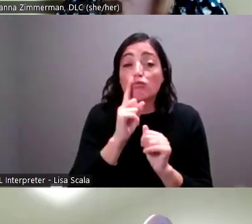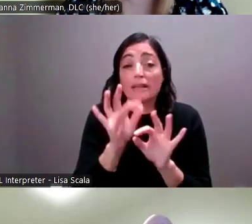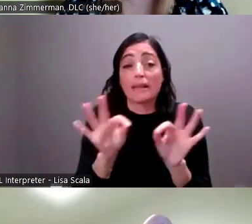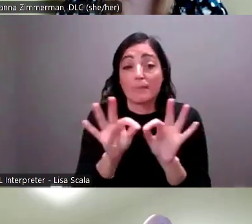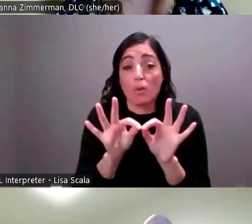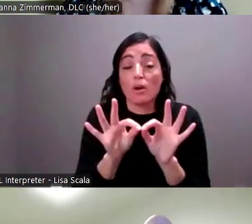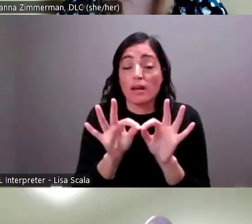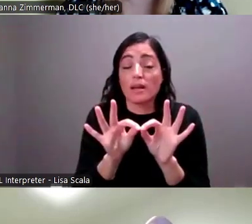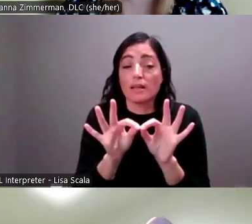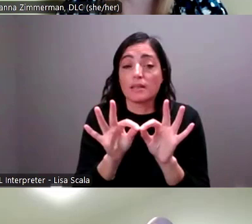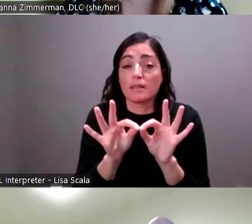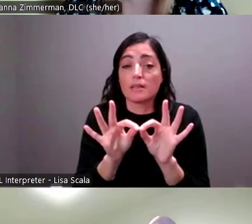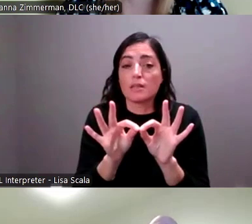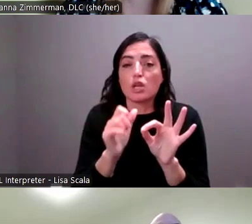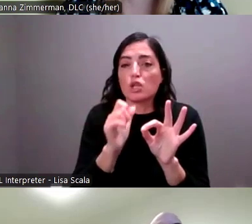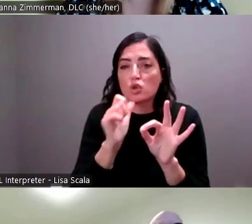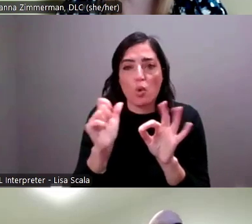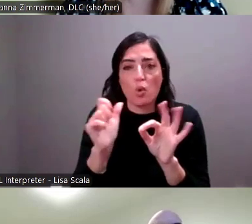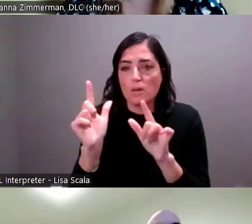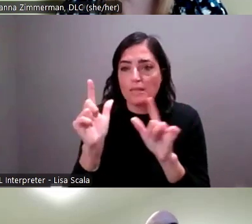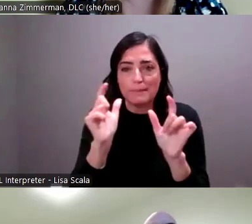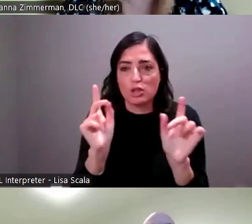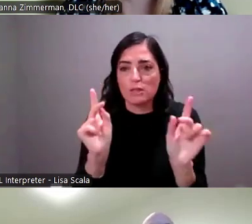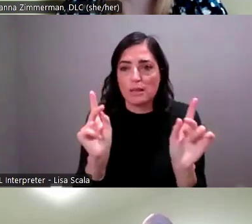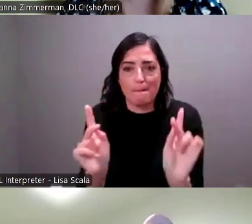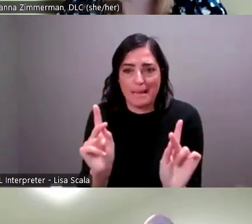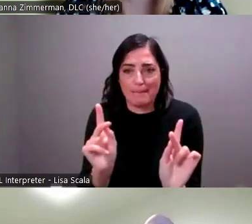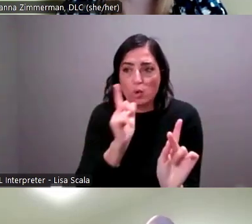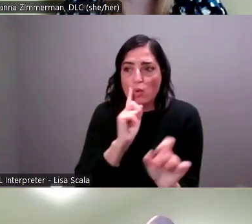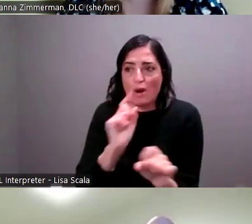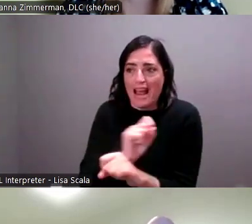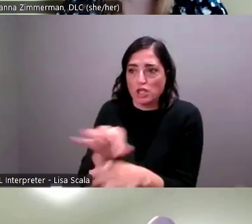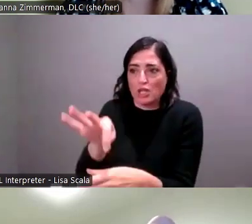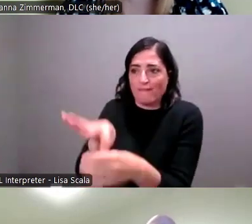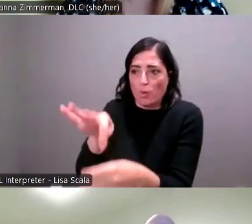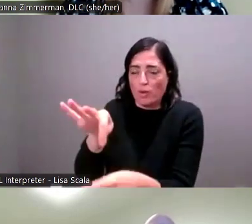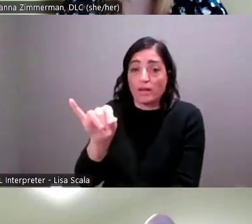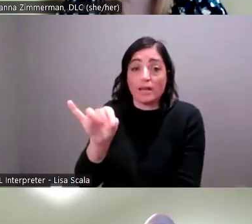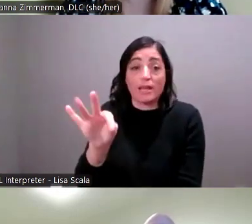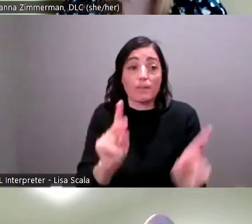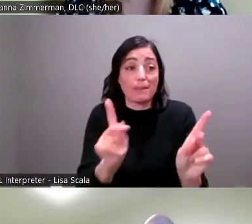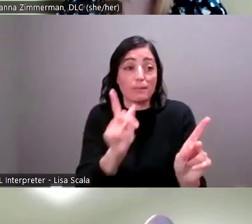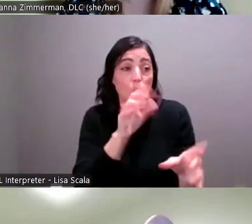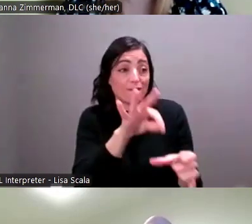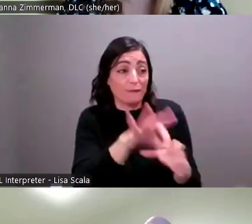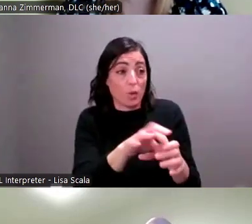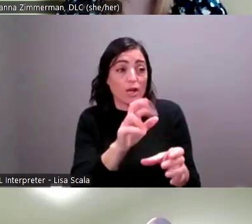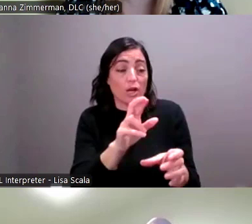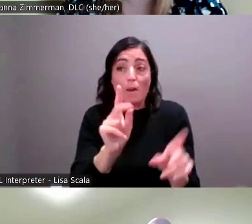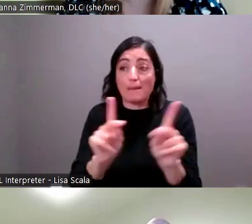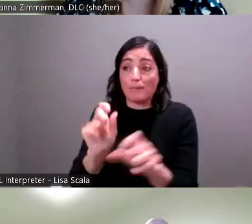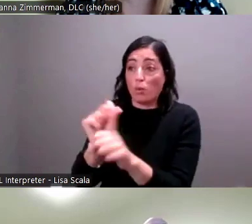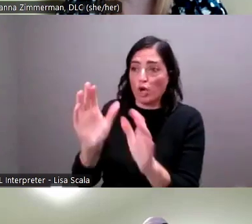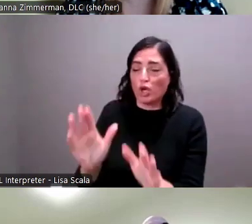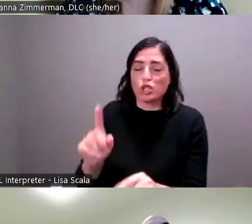though, that you don't take pictures of people who are at the polls, whether they be people who are voting or poll